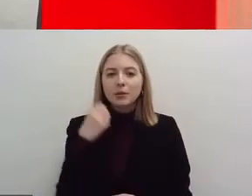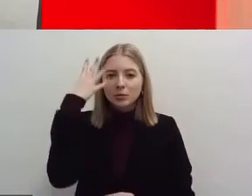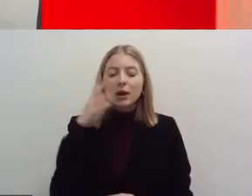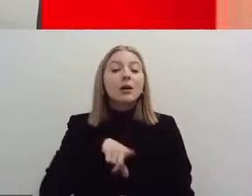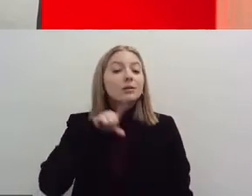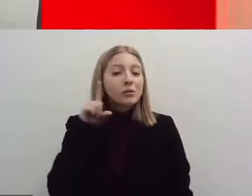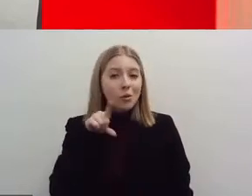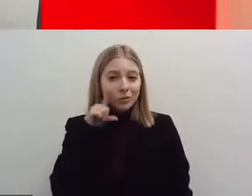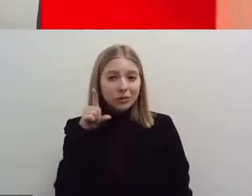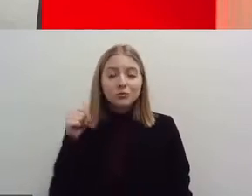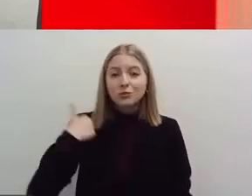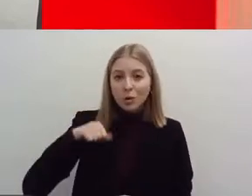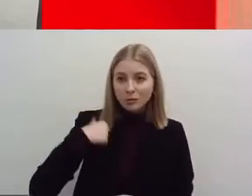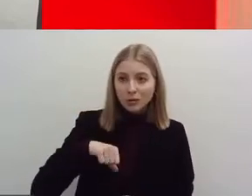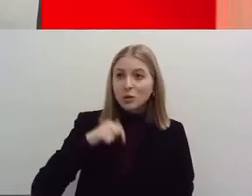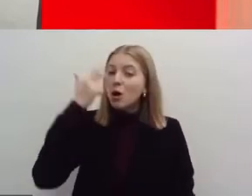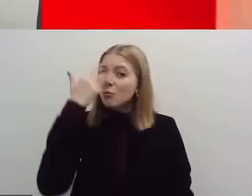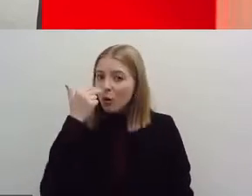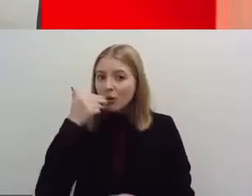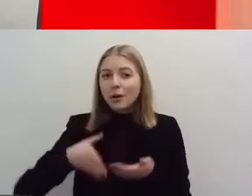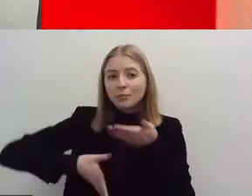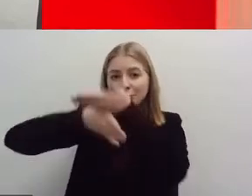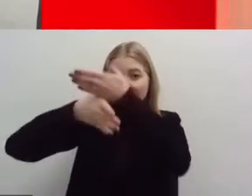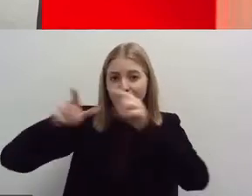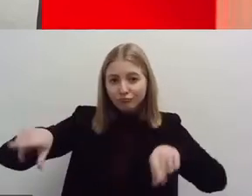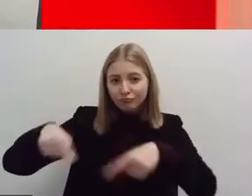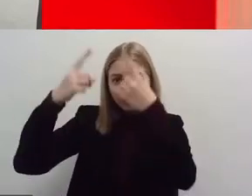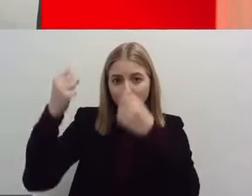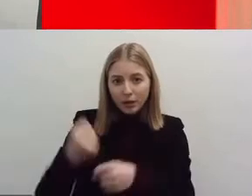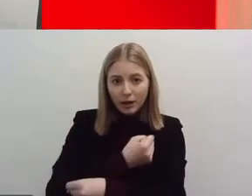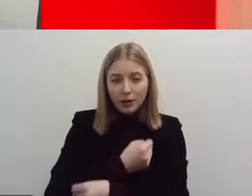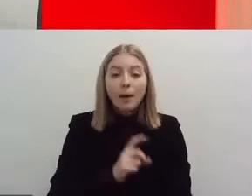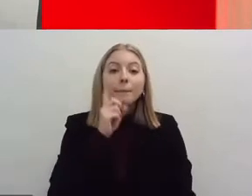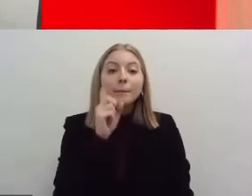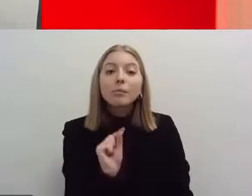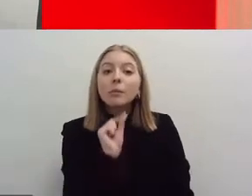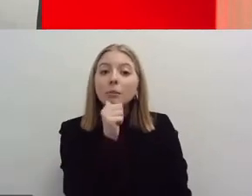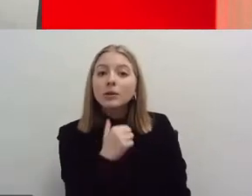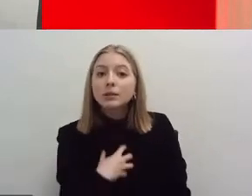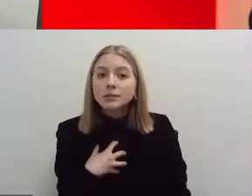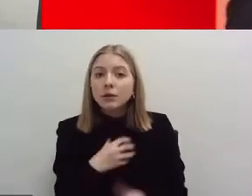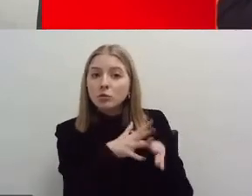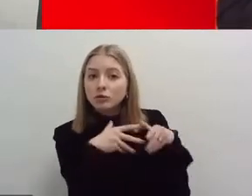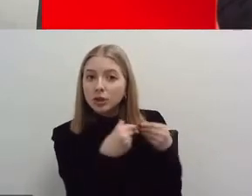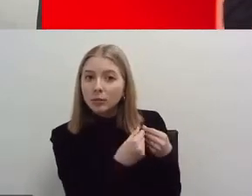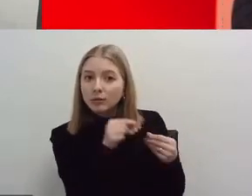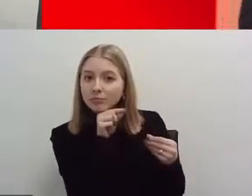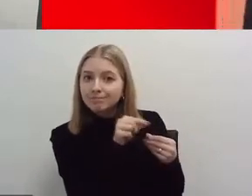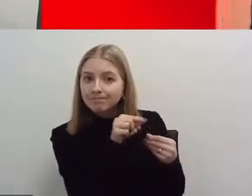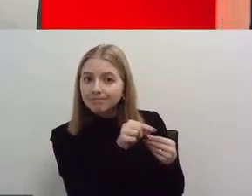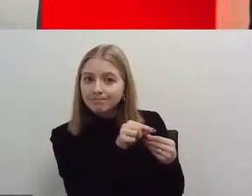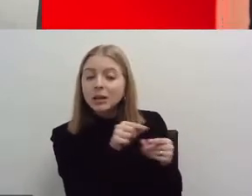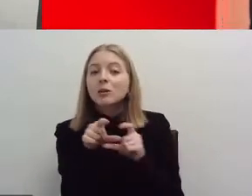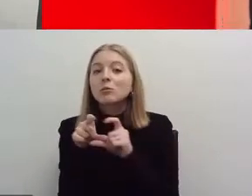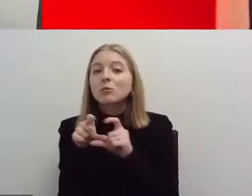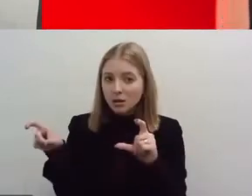fundamentals. Everything starts in their family environment and in schools. You can create as many opportunities